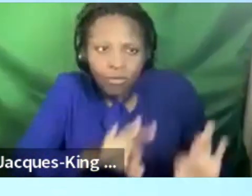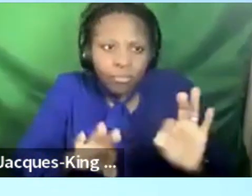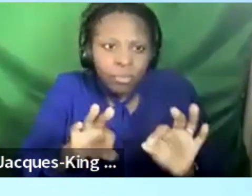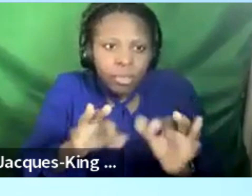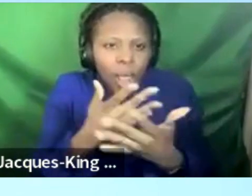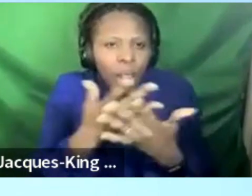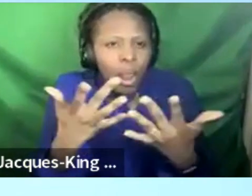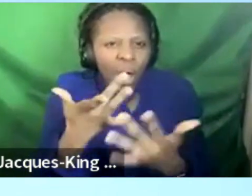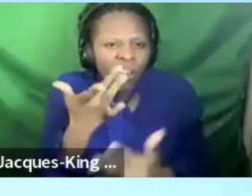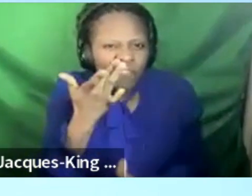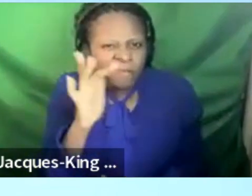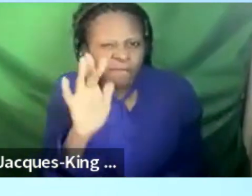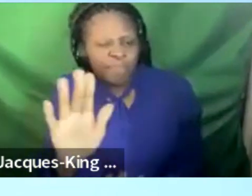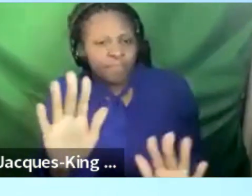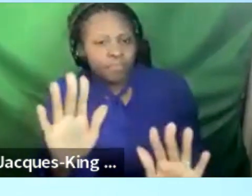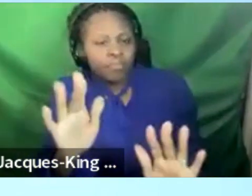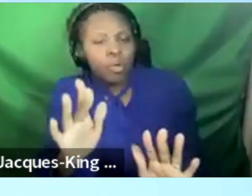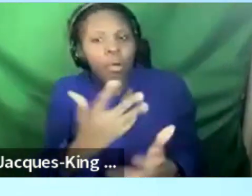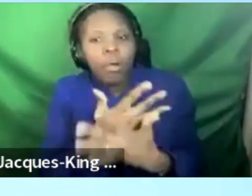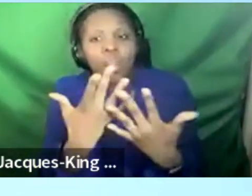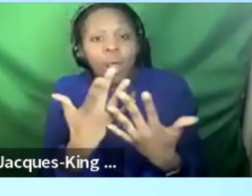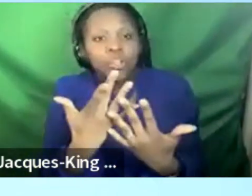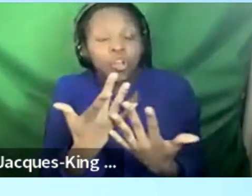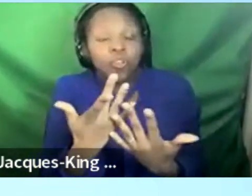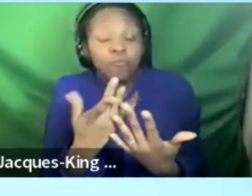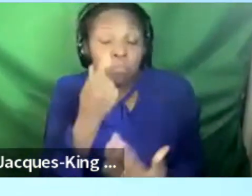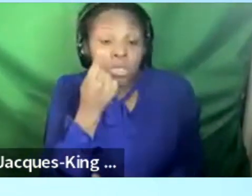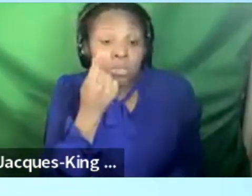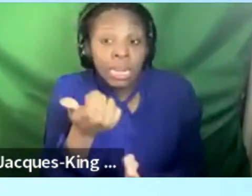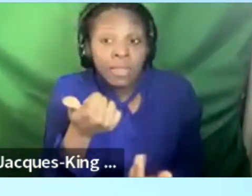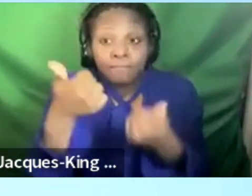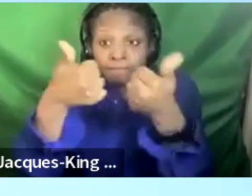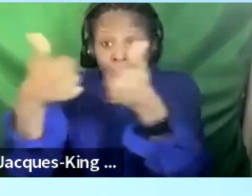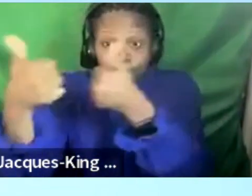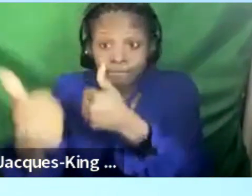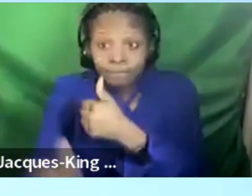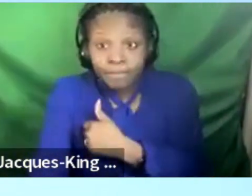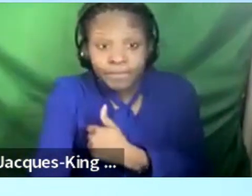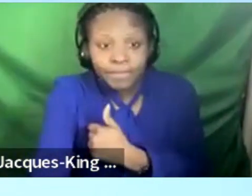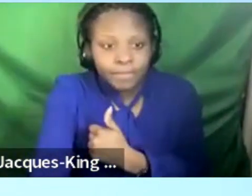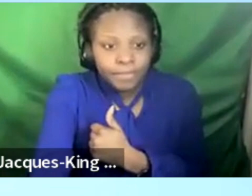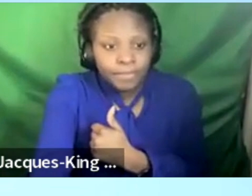In a time where religion was a massive point of discussion.